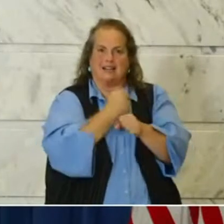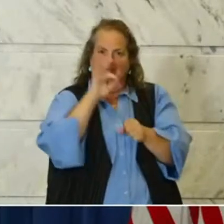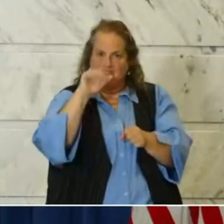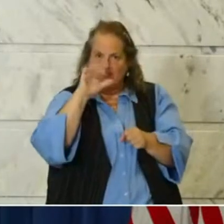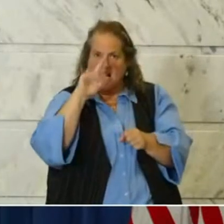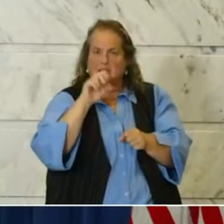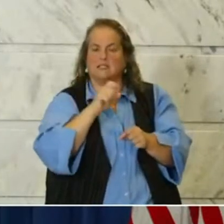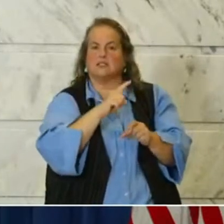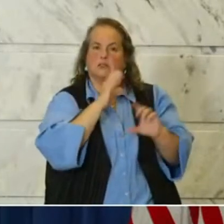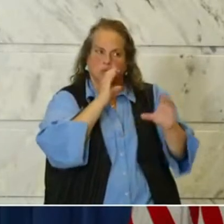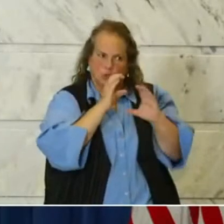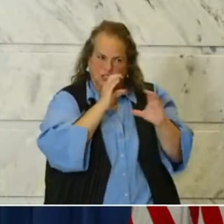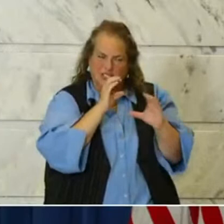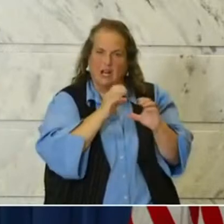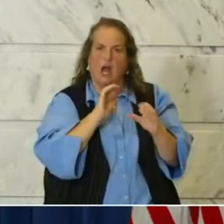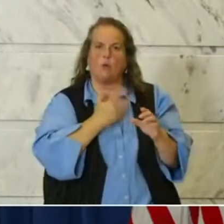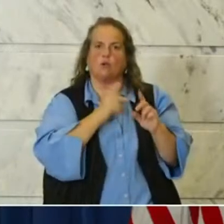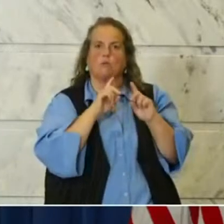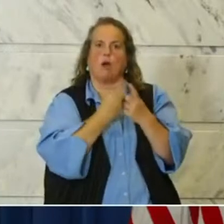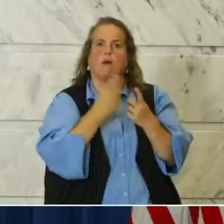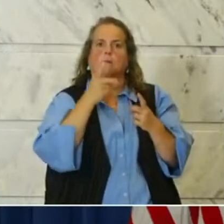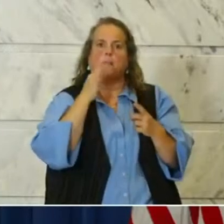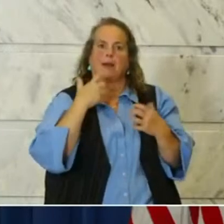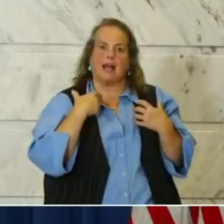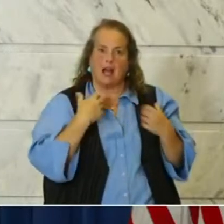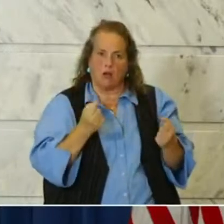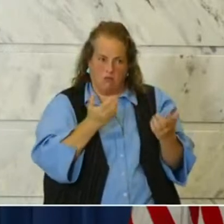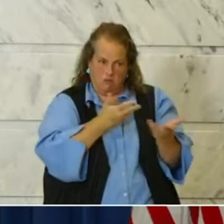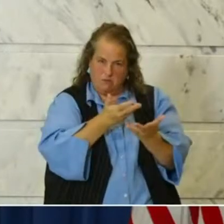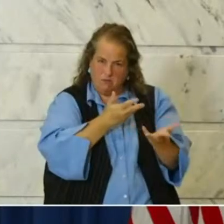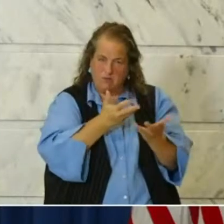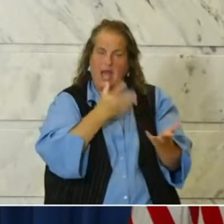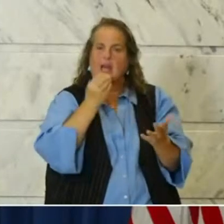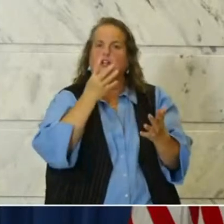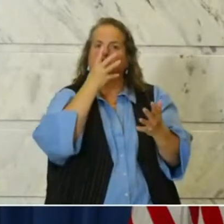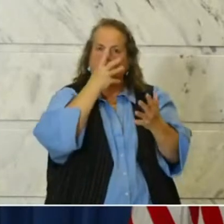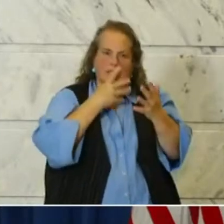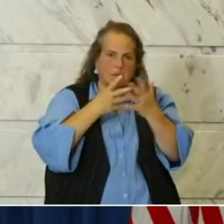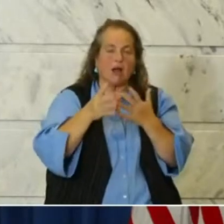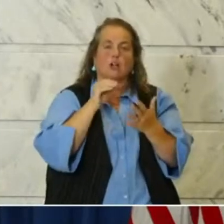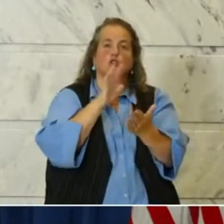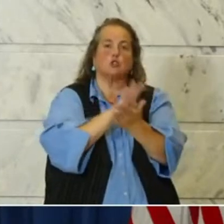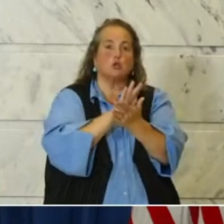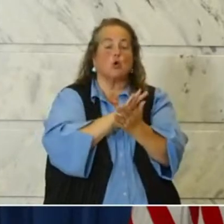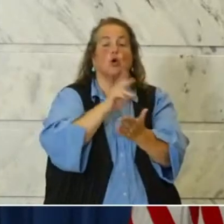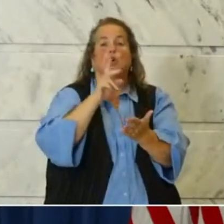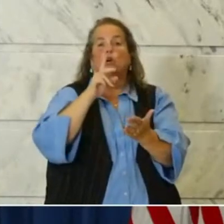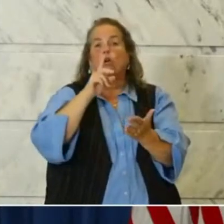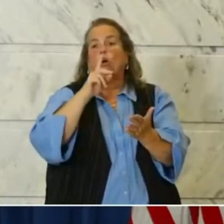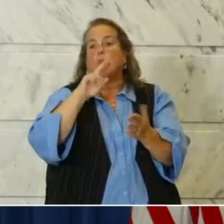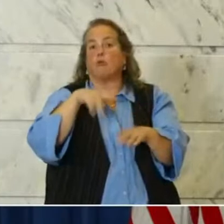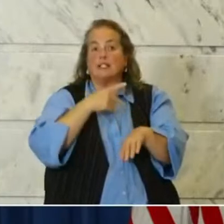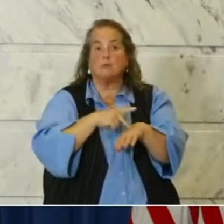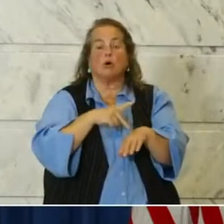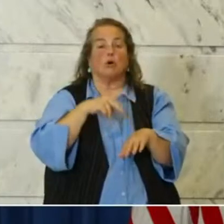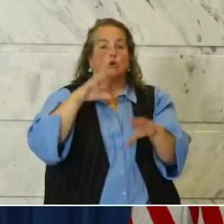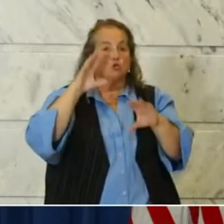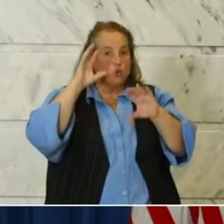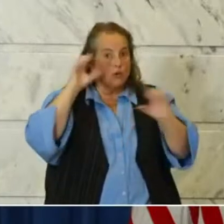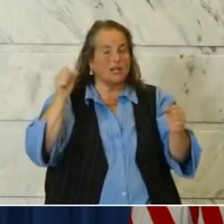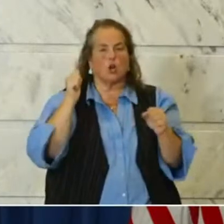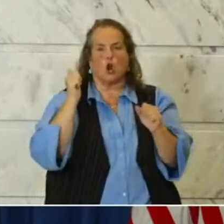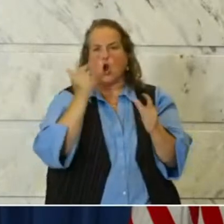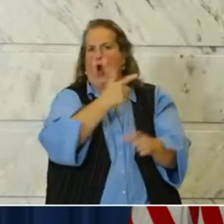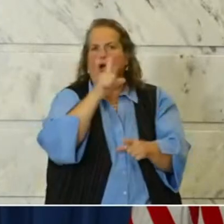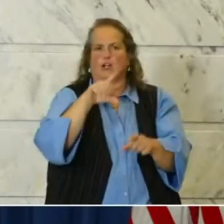Public Health, and then we need to be transparent. And the school needs to be transparent, the principal and the superintendent with everybody who works there about